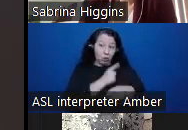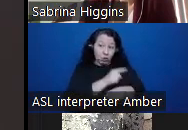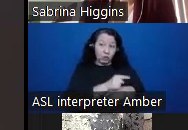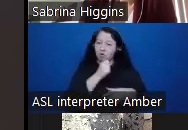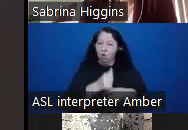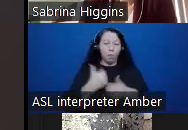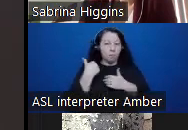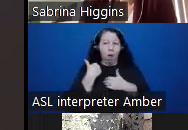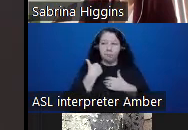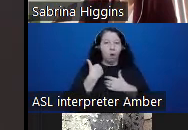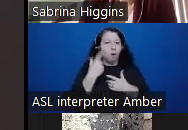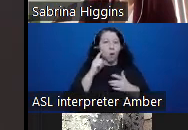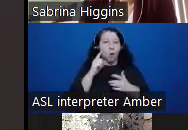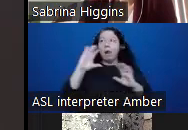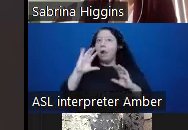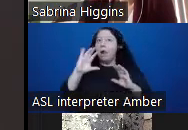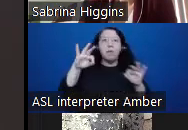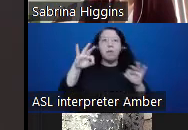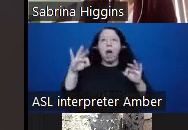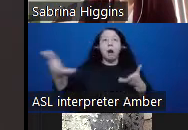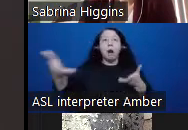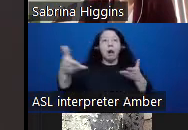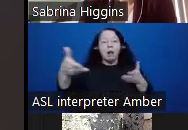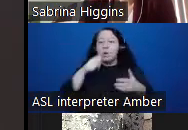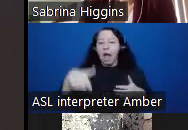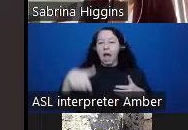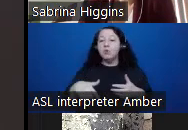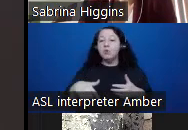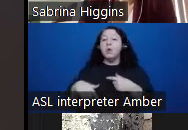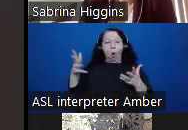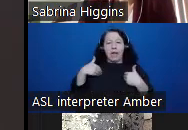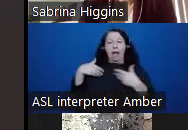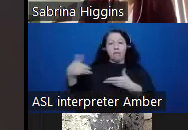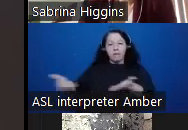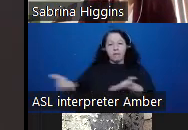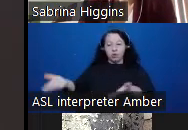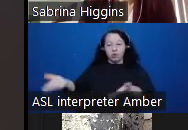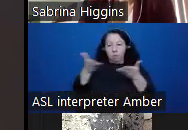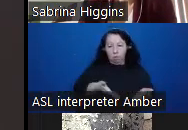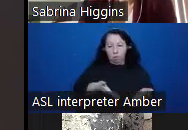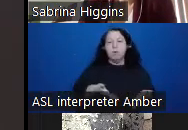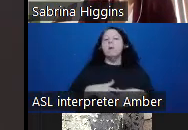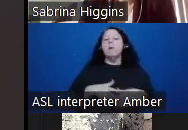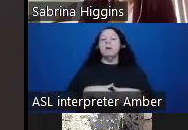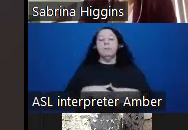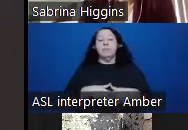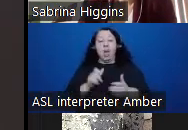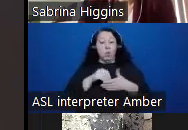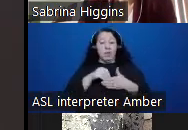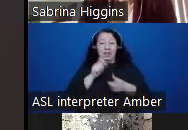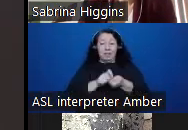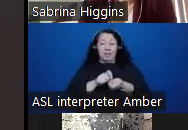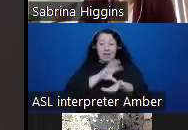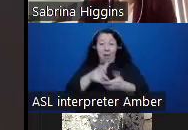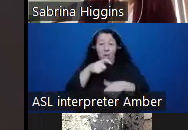around finding clays or anything like that. They're supplied those types of materials. And then within a set period of time, in anticipation, presumably,